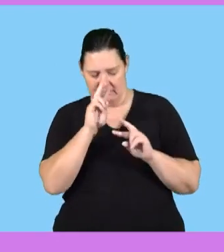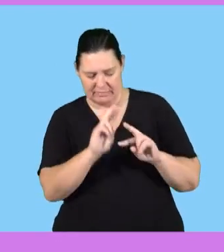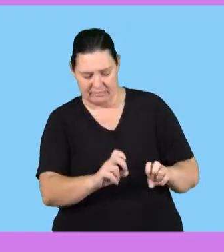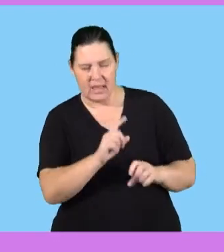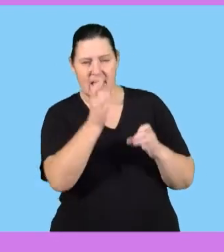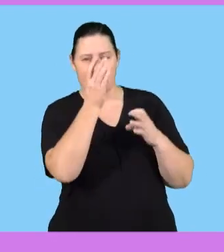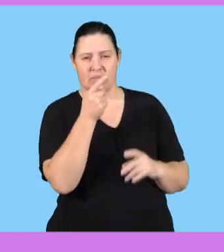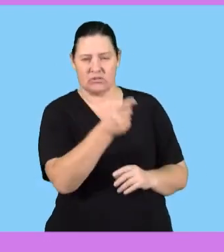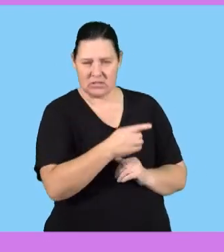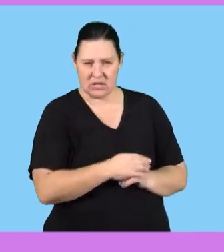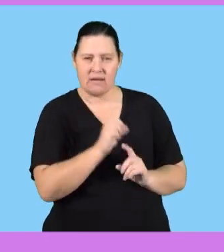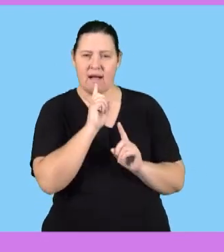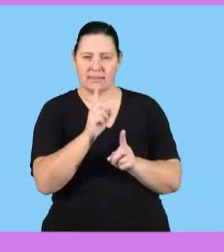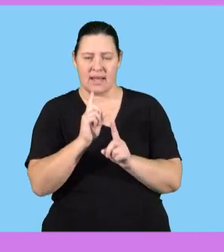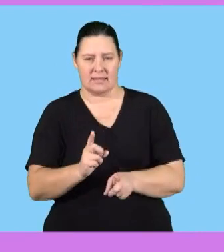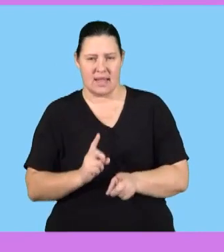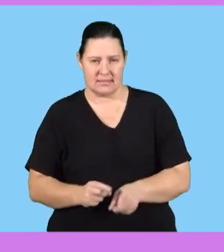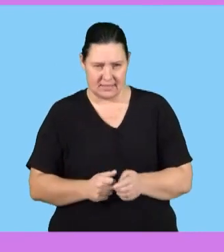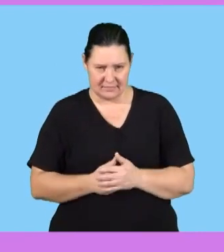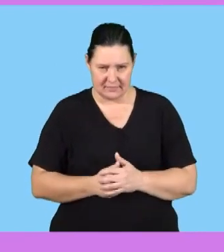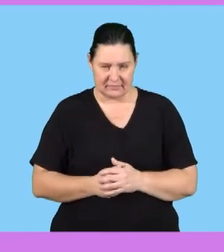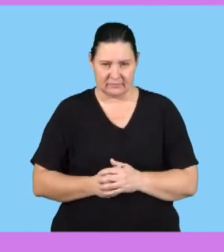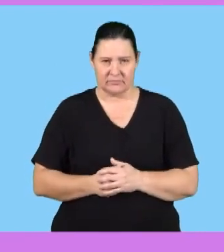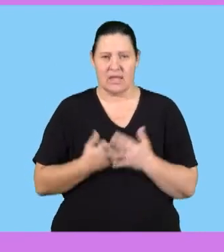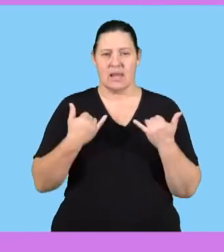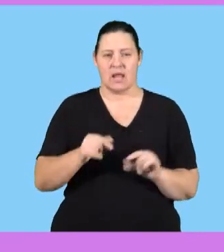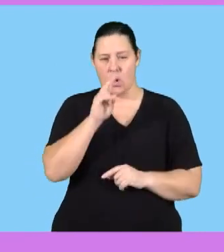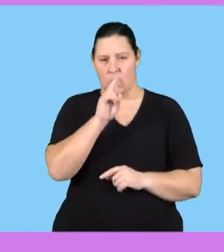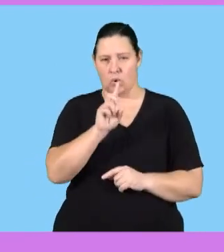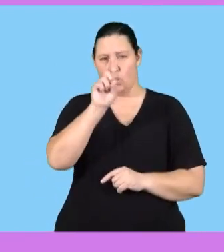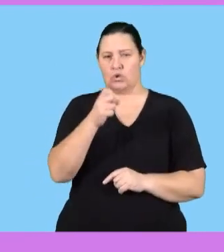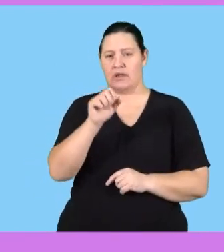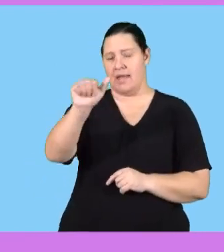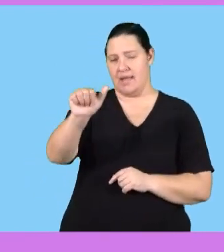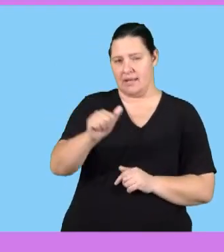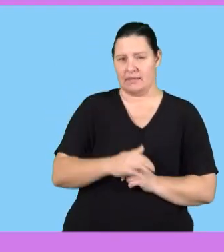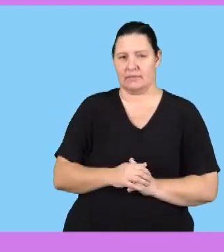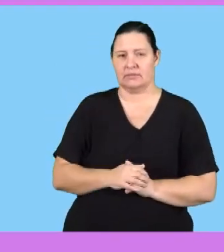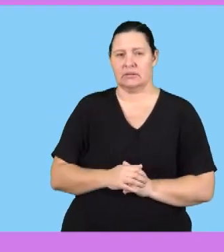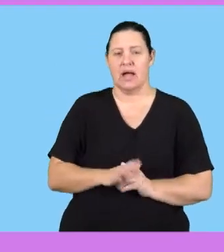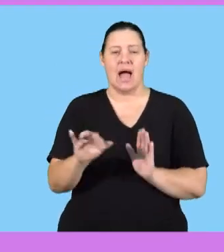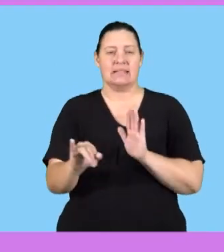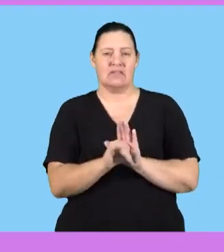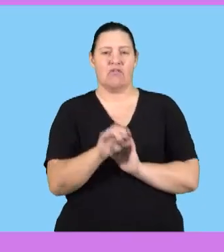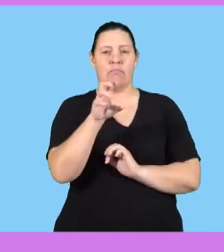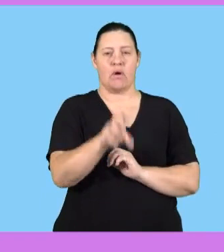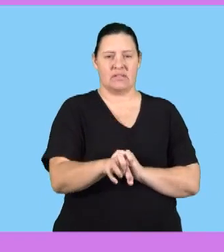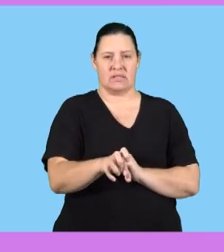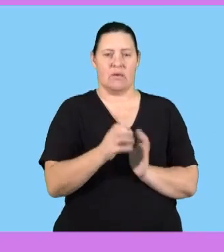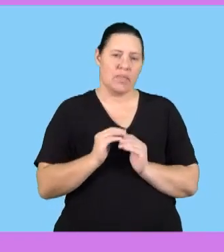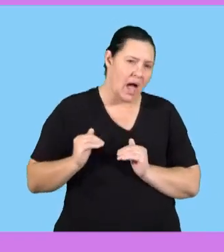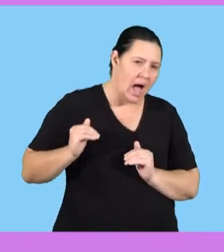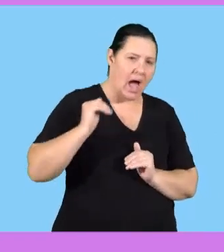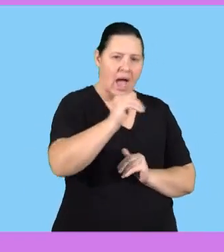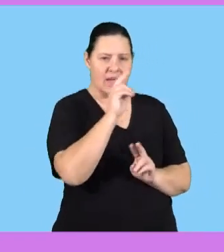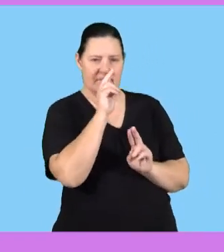and information above, and answer the question that follow. So now I'm looking at question number A. Identify the